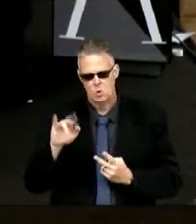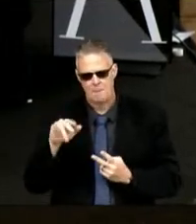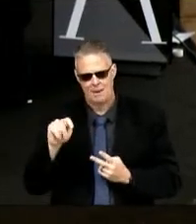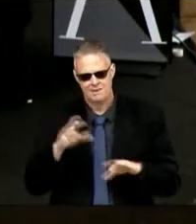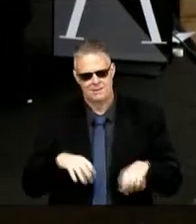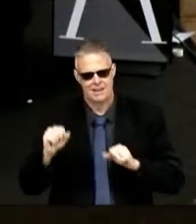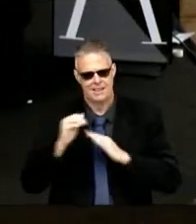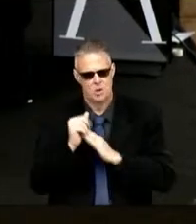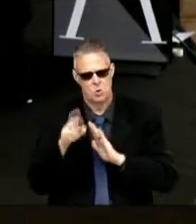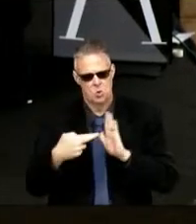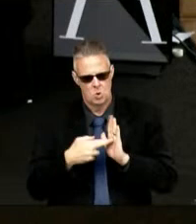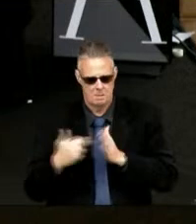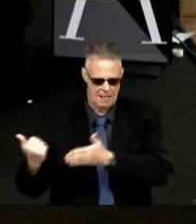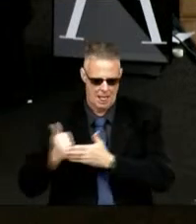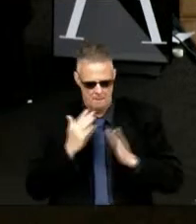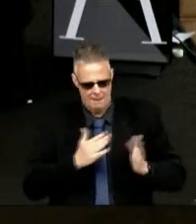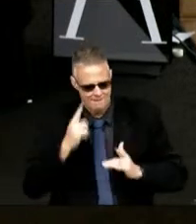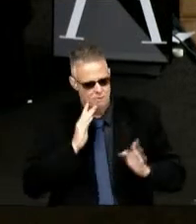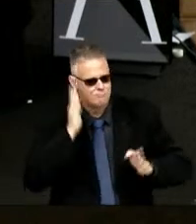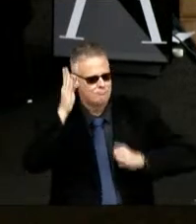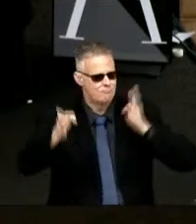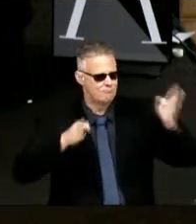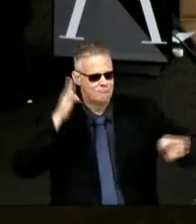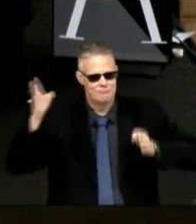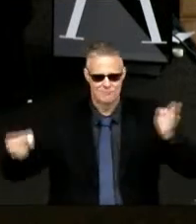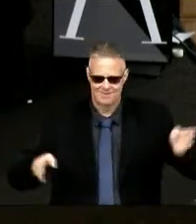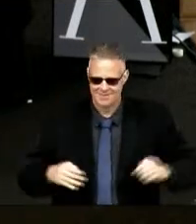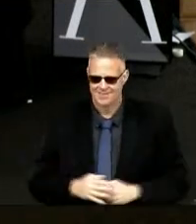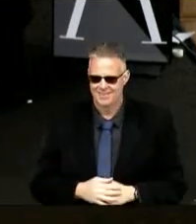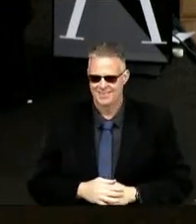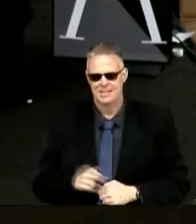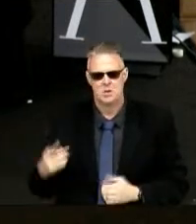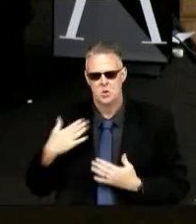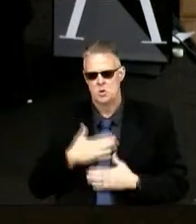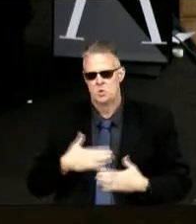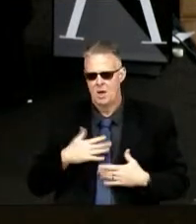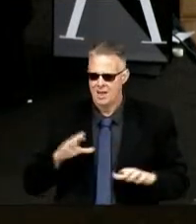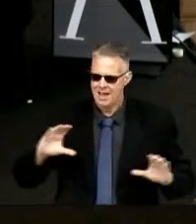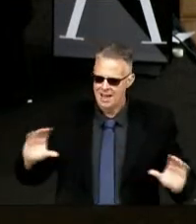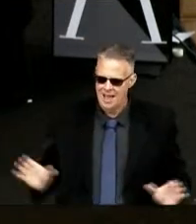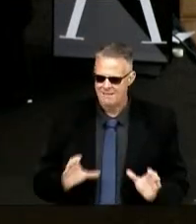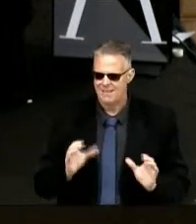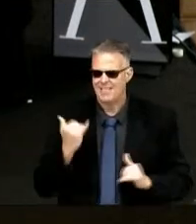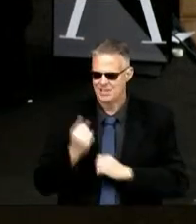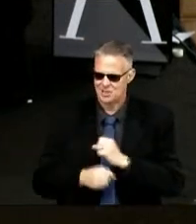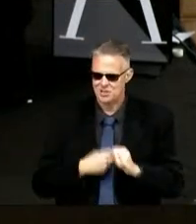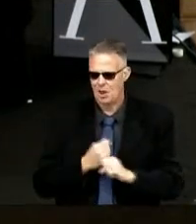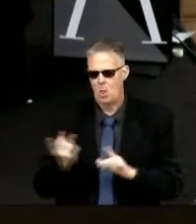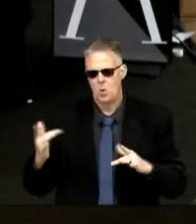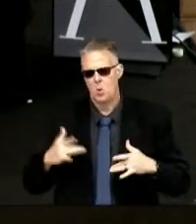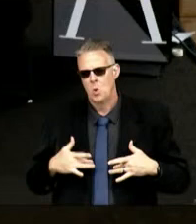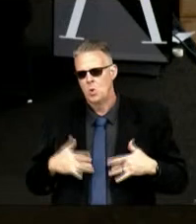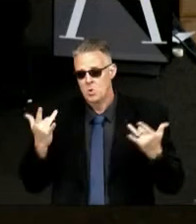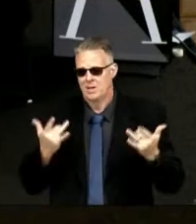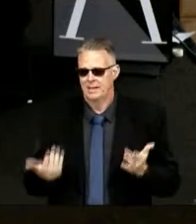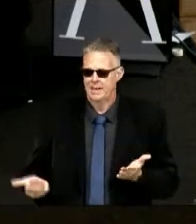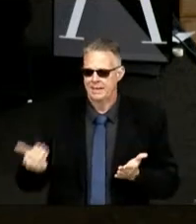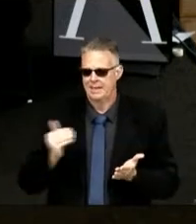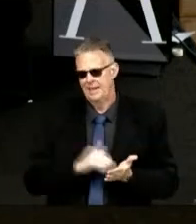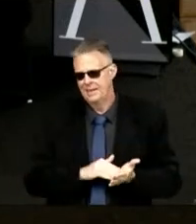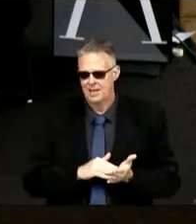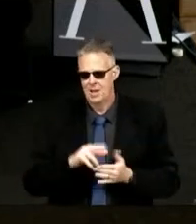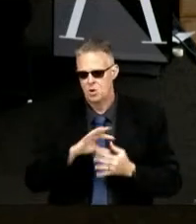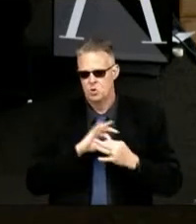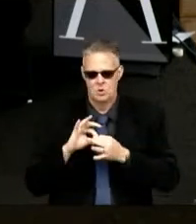leadership role in helping us plan our outings. Ryan enjoys being active, and this year he was thrilled to once again be playing